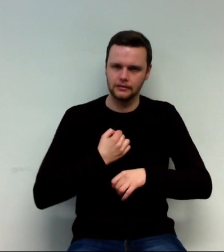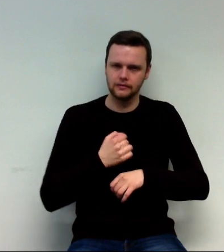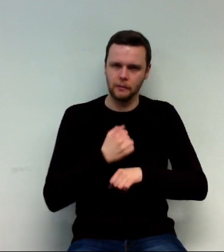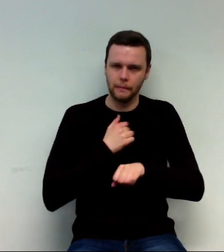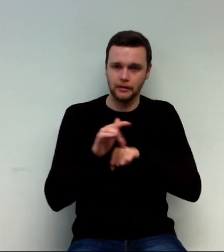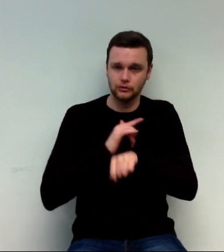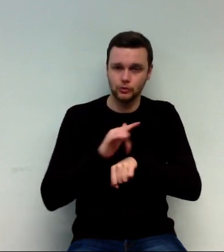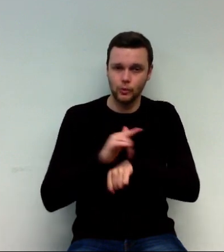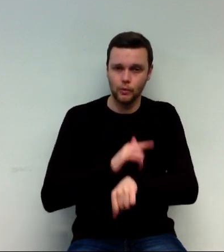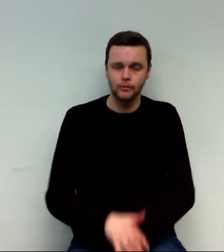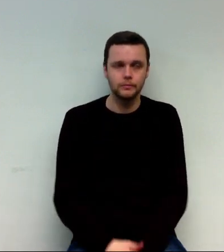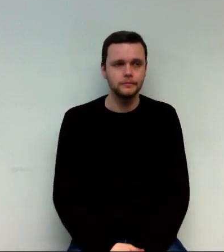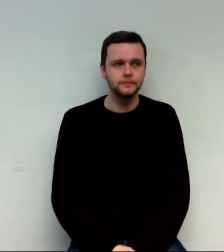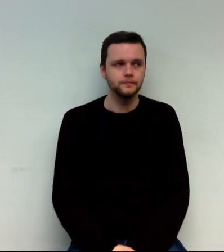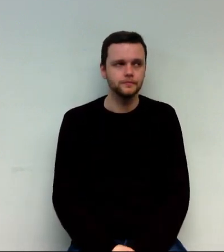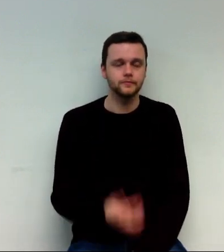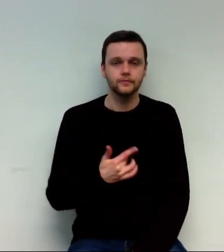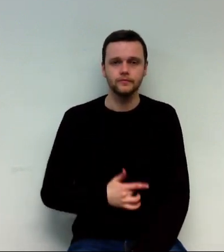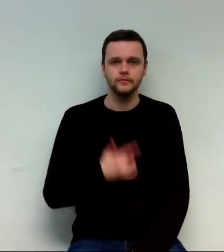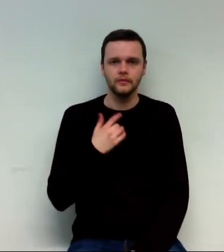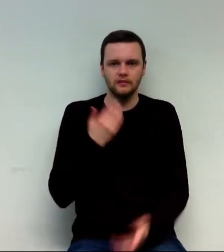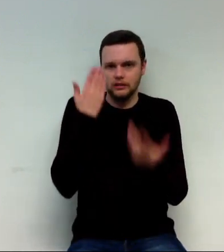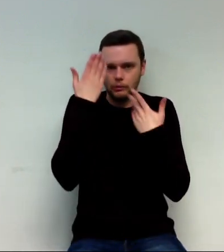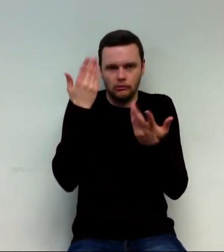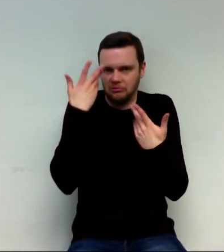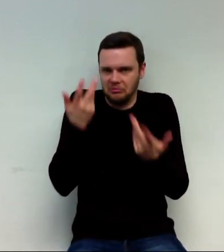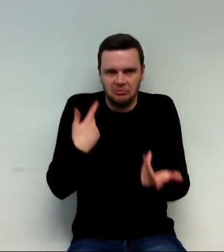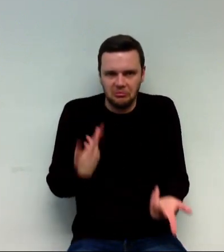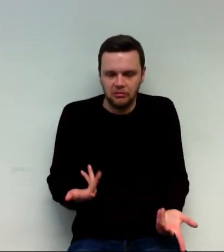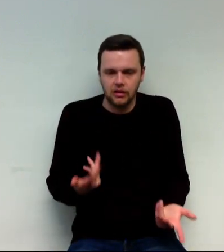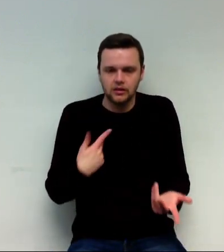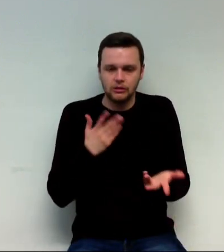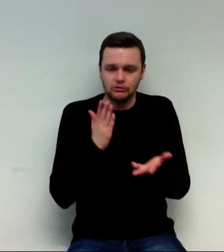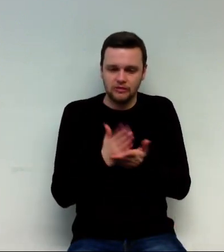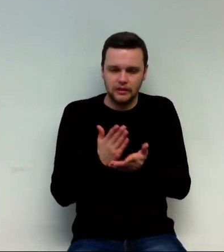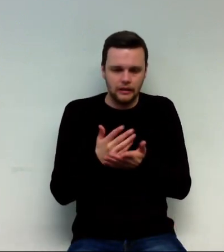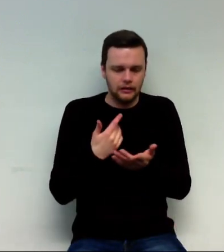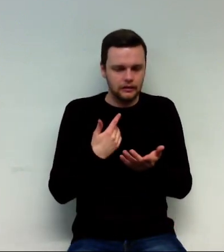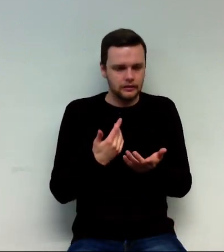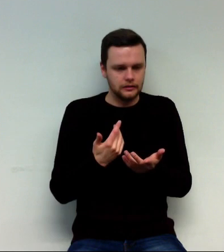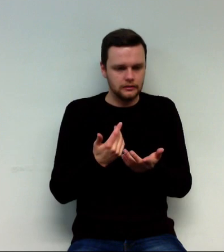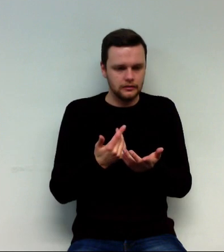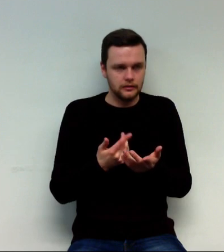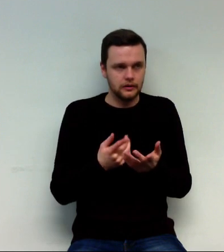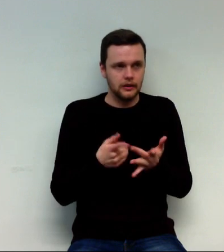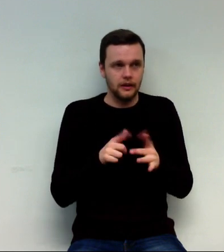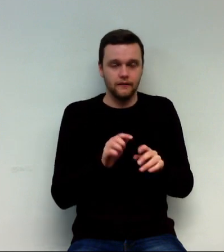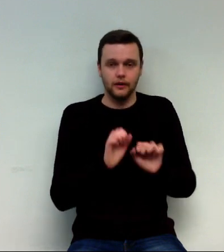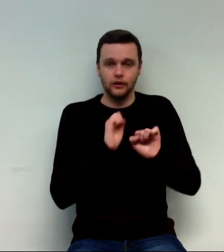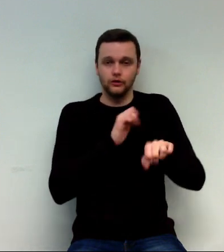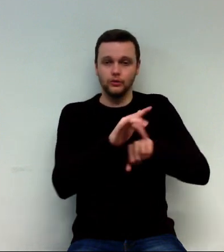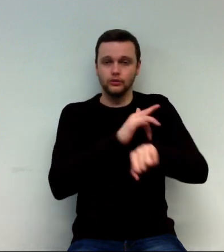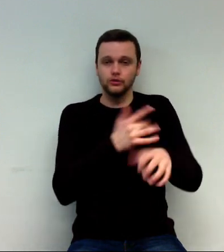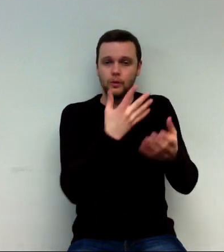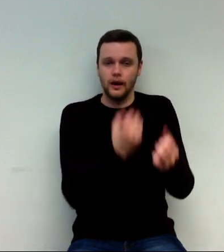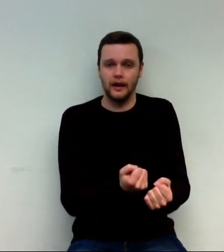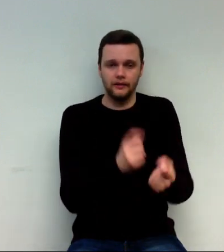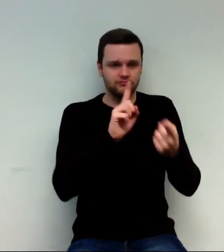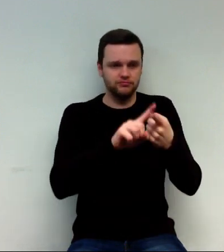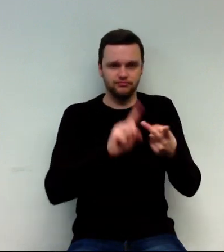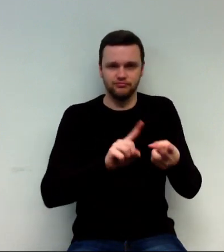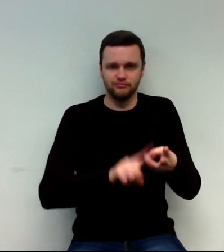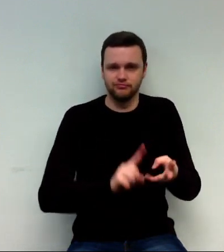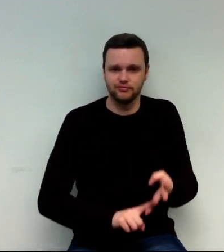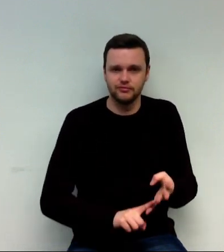often talk on these things about you don't know what you don't know, and actually someone asking you, does your show contain, and then giving you a list of